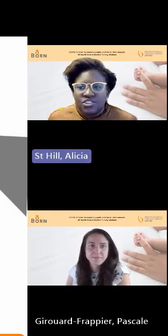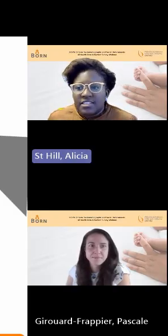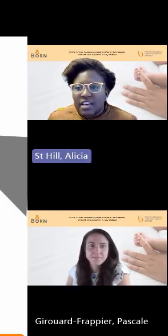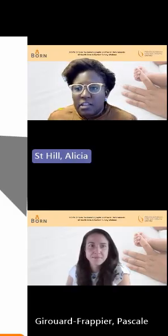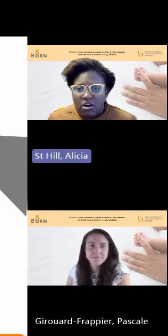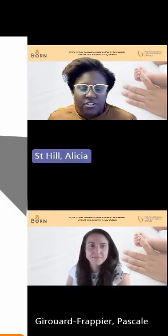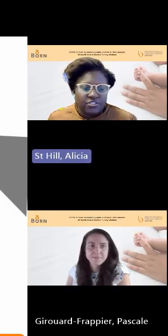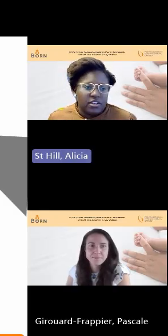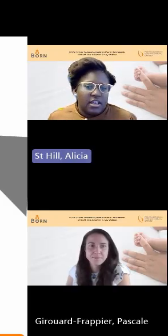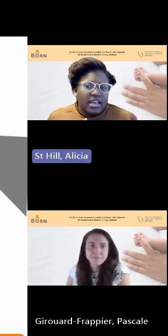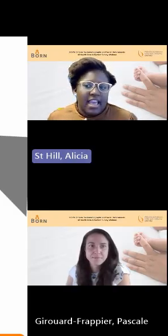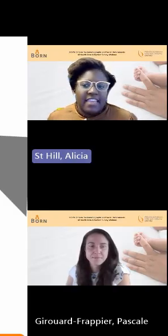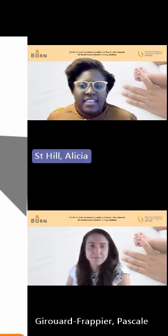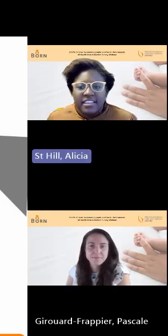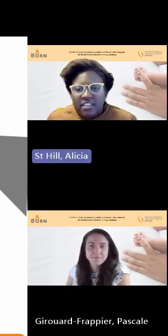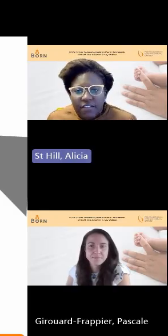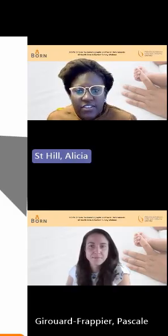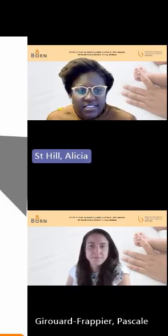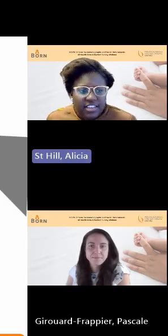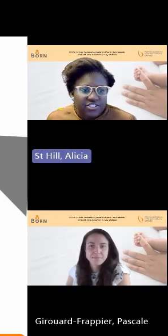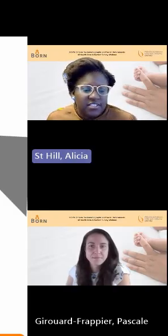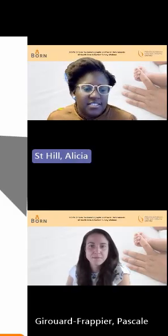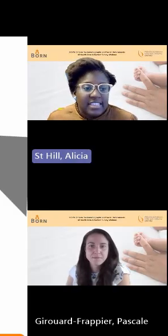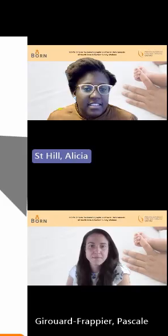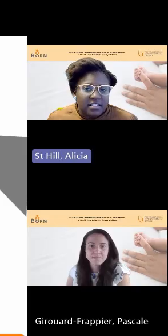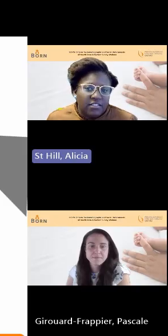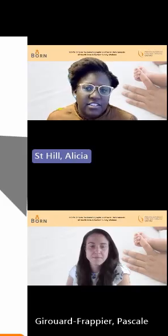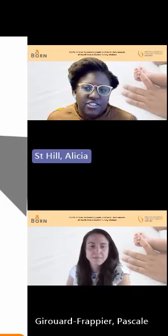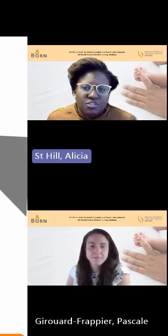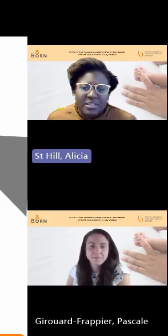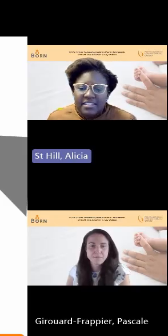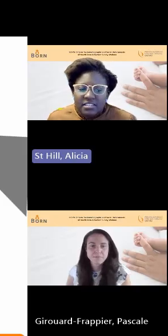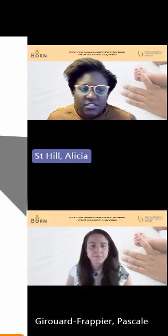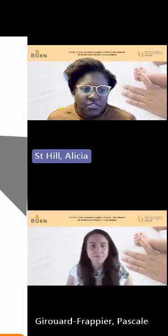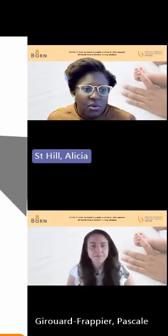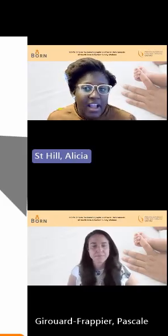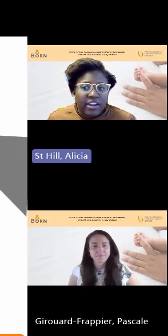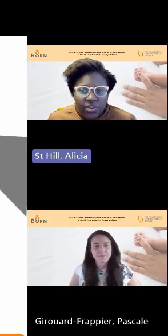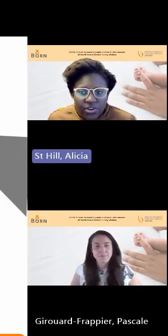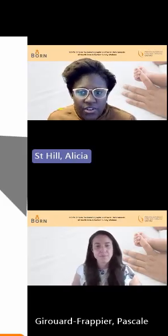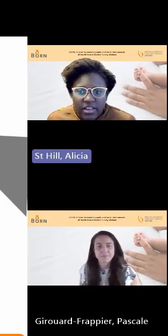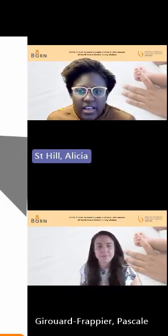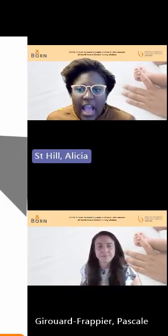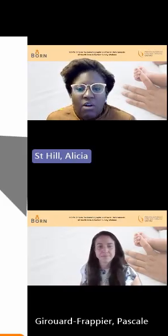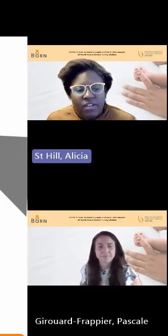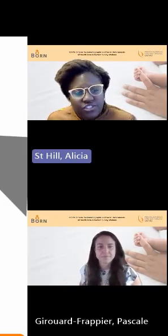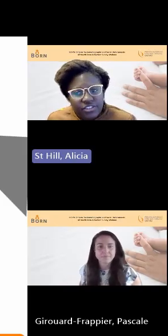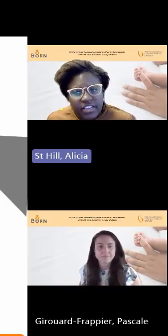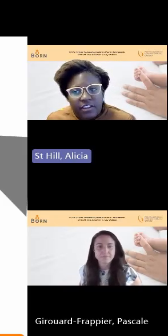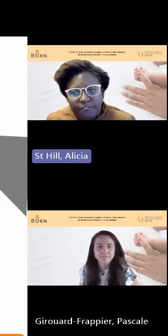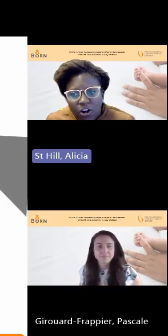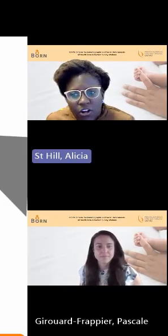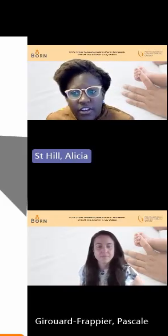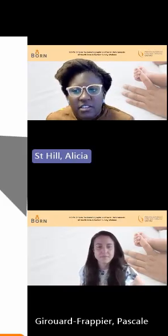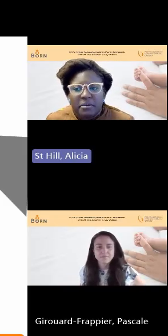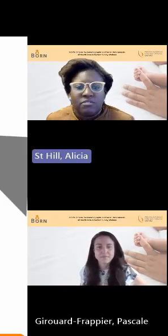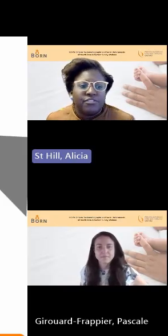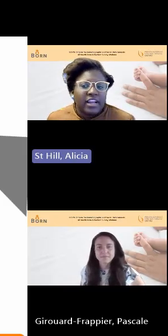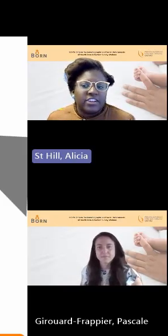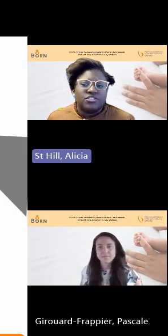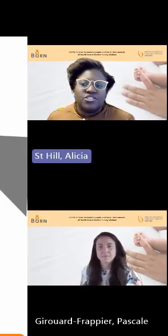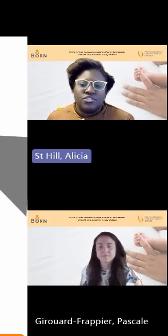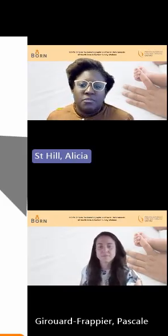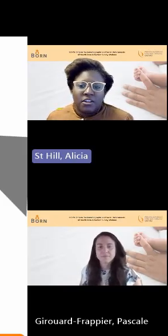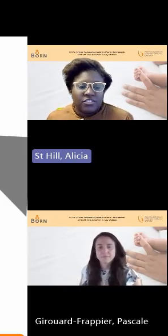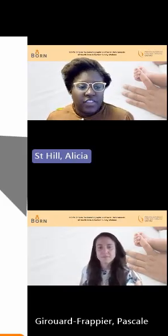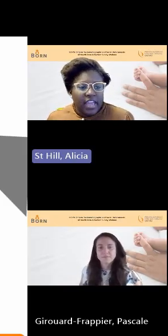dozen Indigenous health partners. And in these conversations, we listened for and heard how a registry can evolve to better